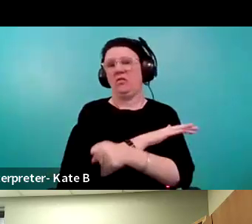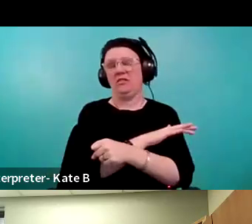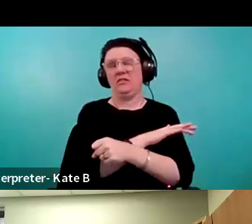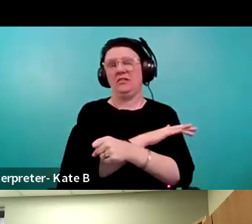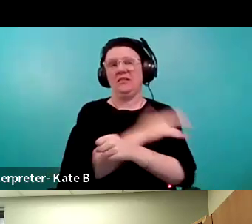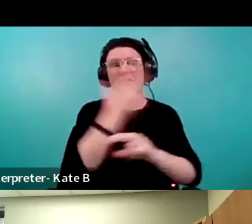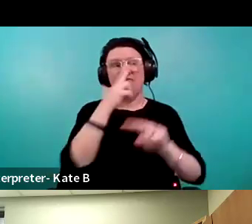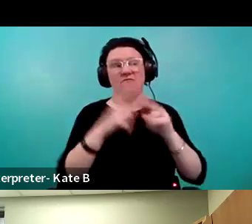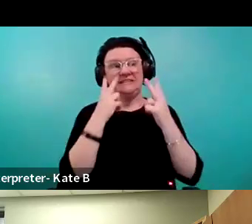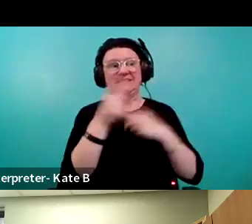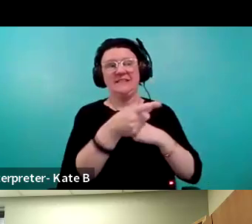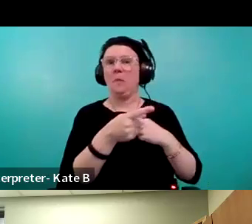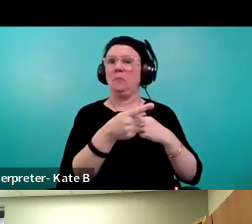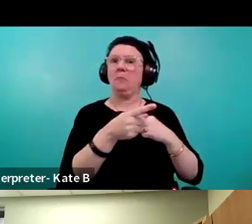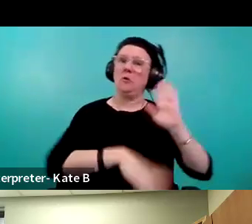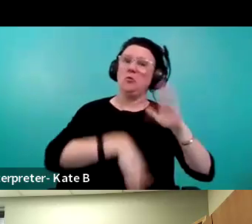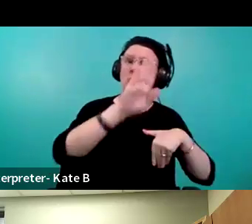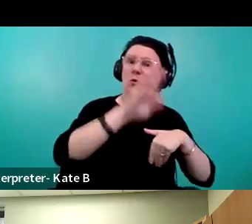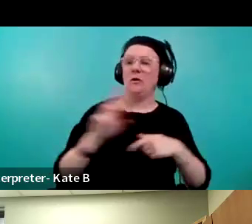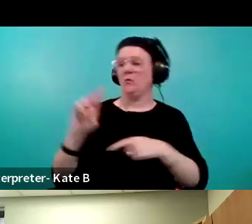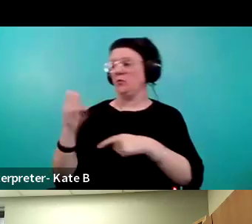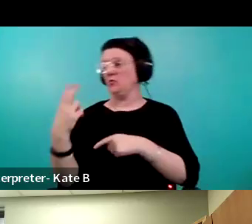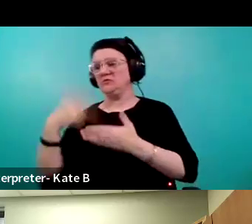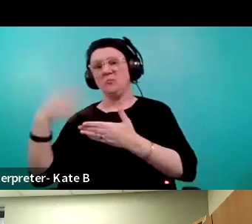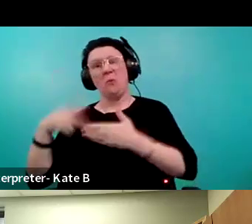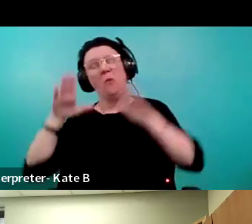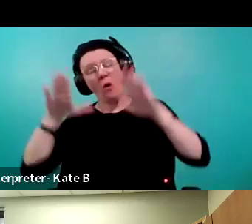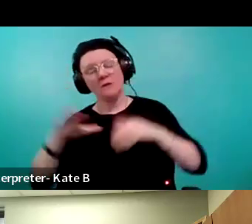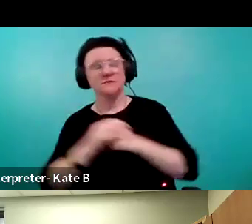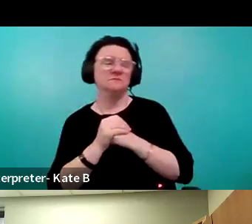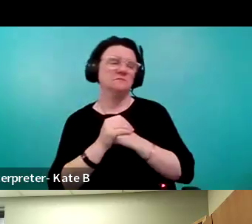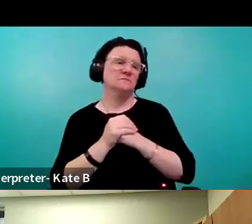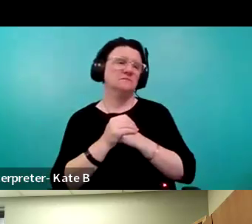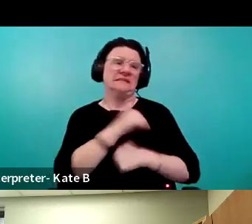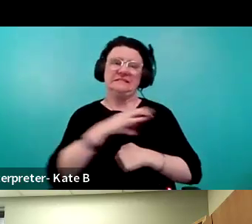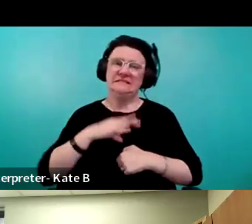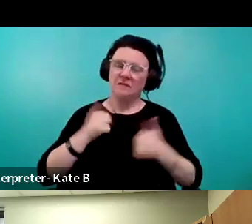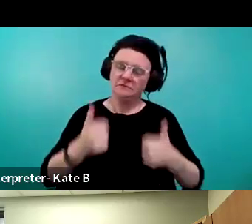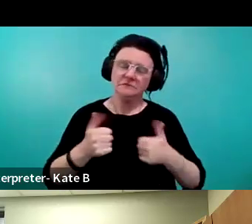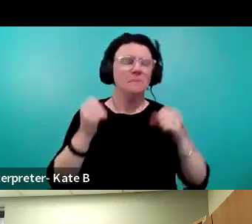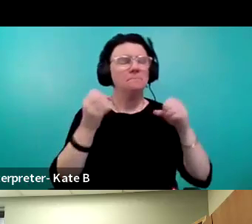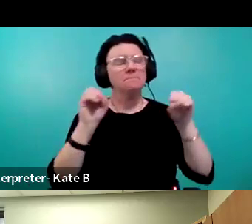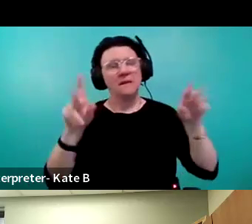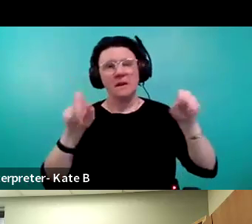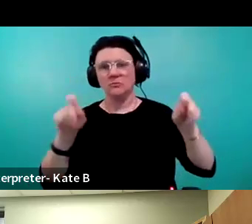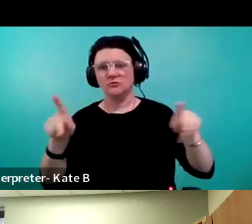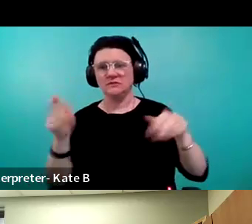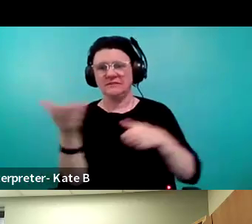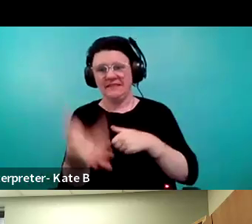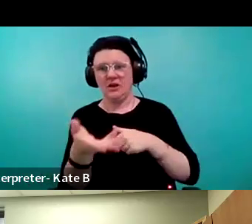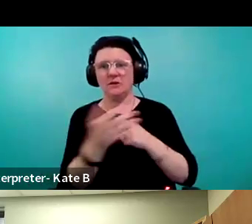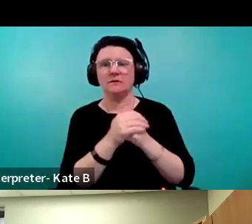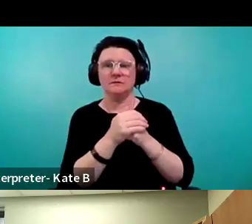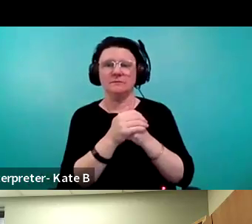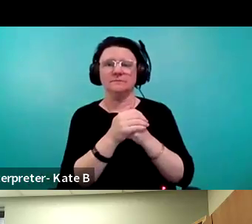and it's fun to see them. The REACH program's awesome. They have a huge staff. They have so many opportunities there as well. And